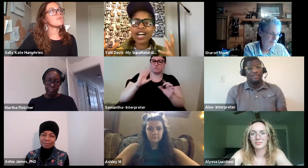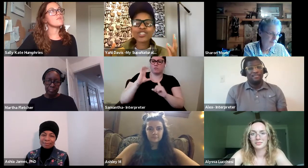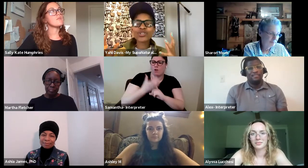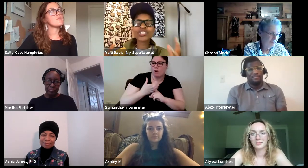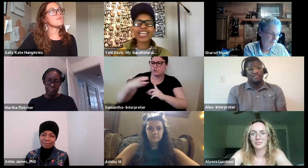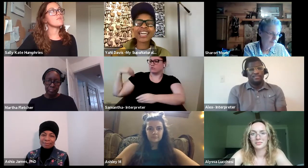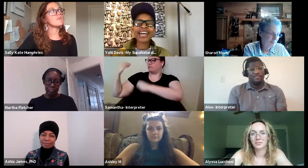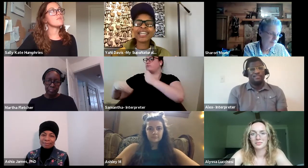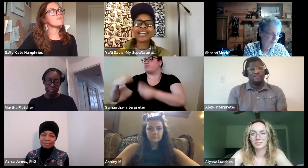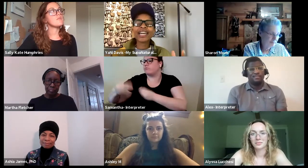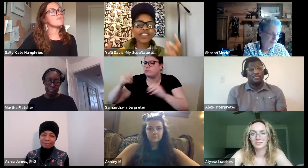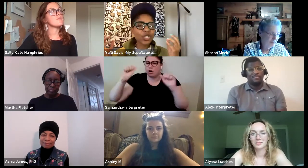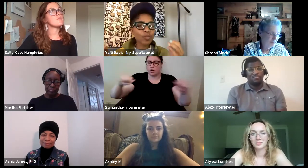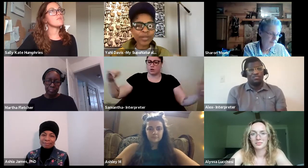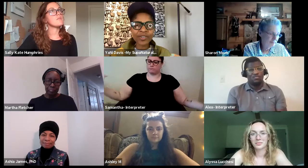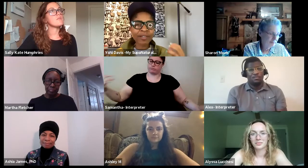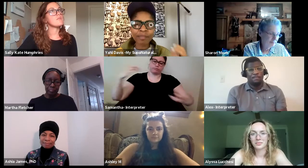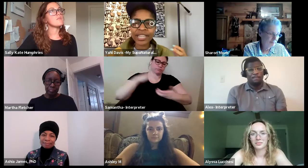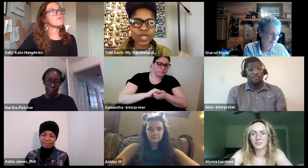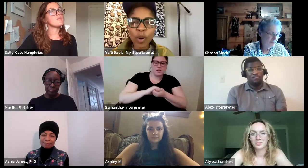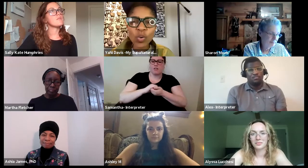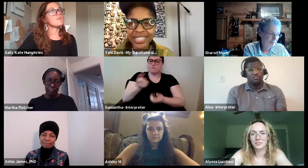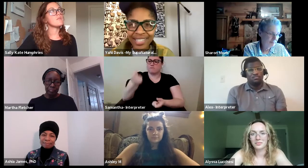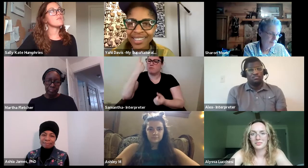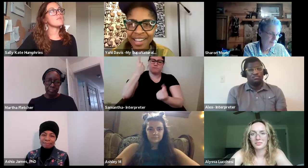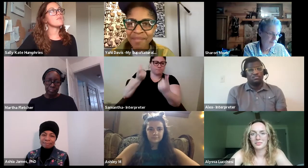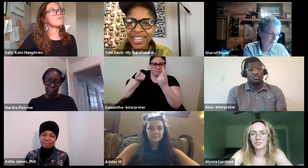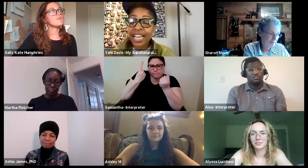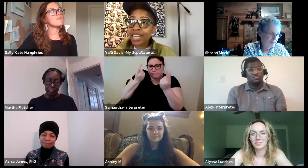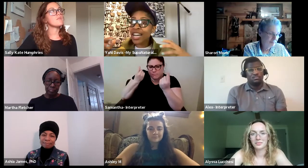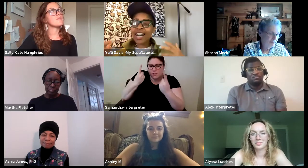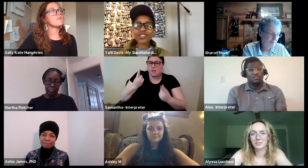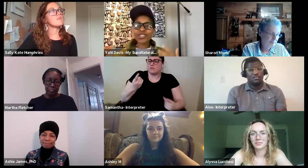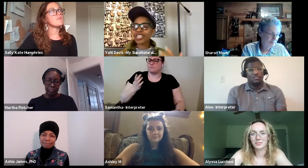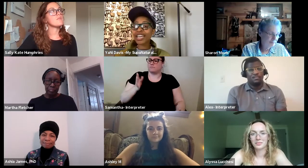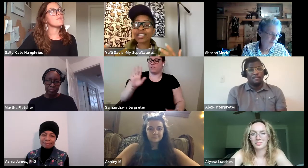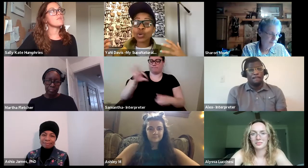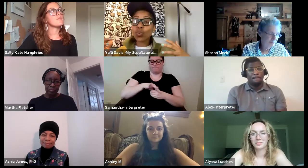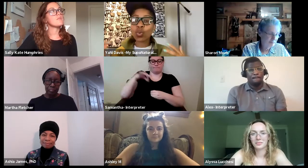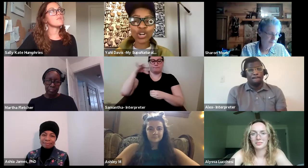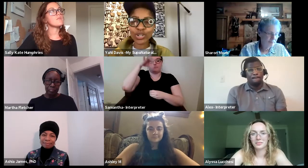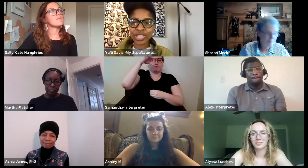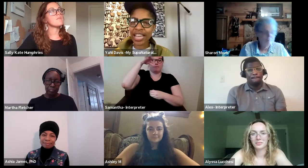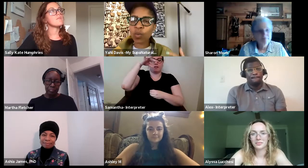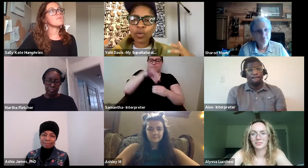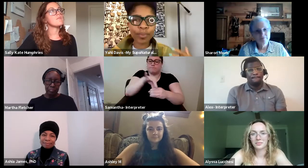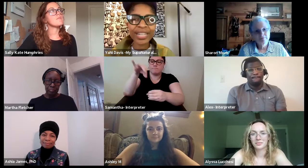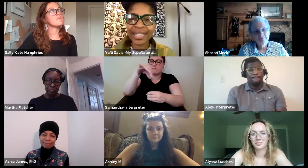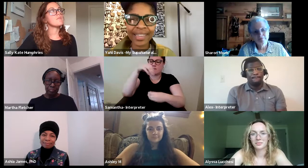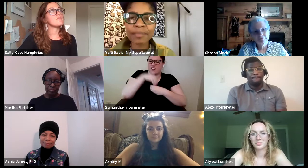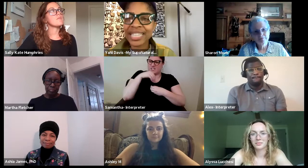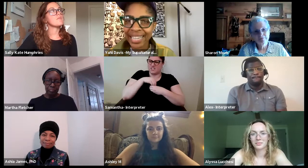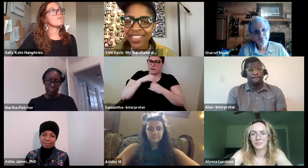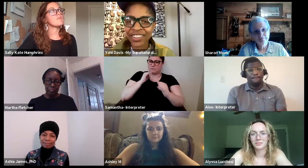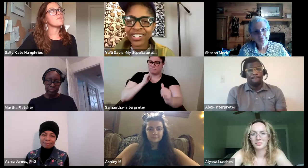could understand the spirit being spoken to them, could understand the words that were